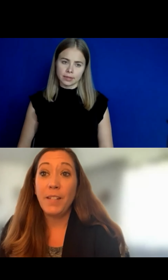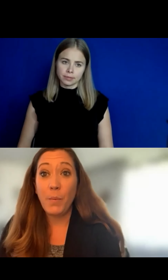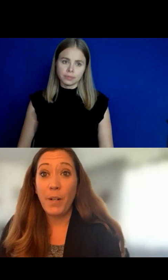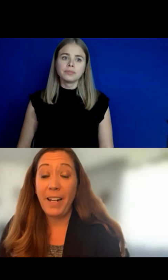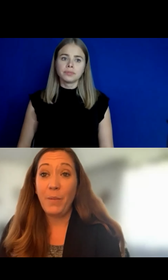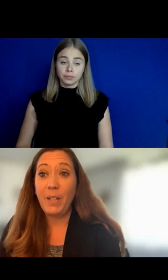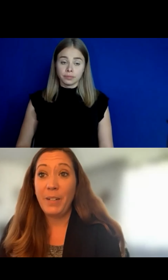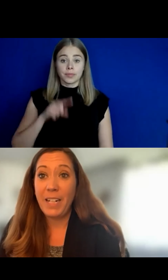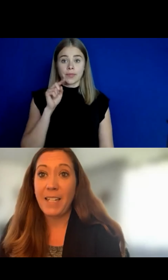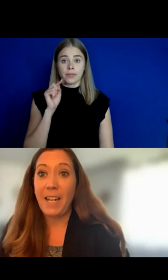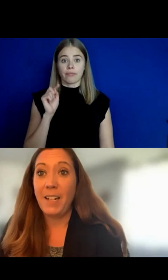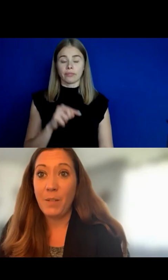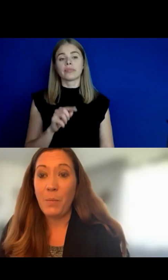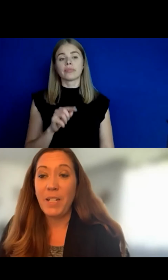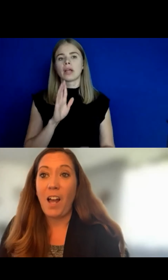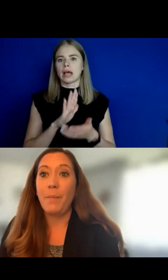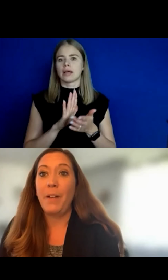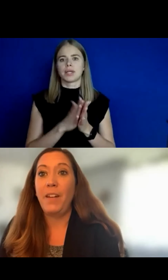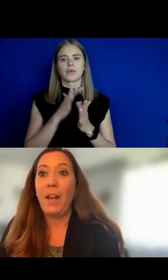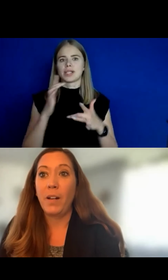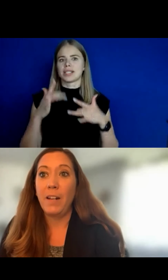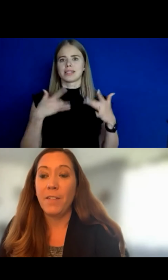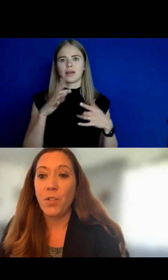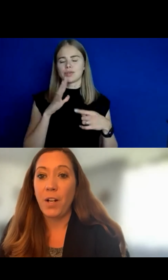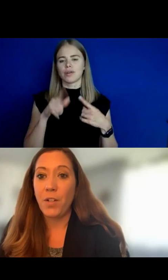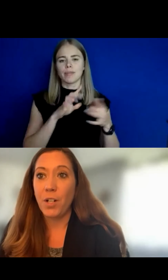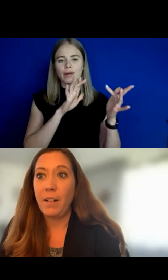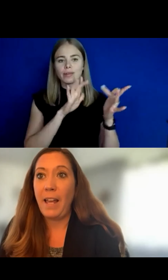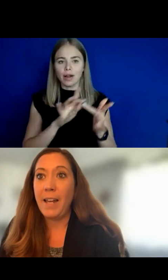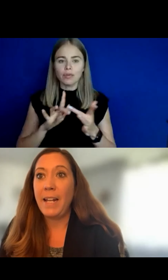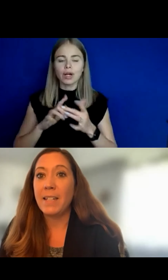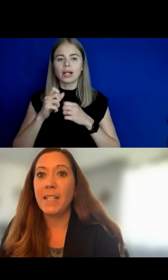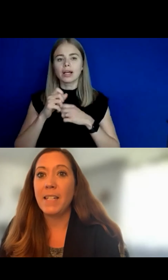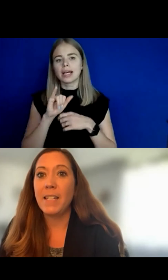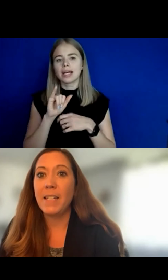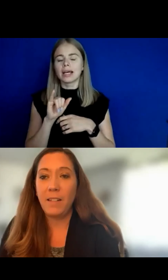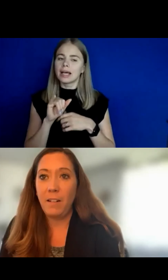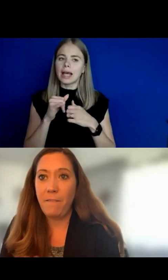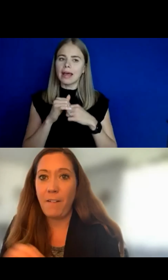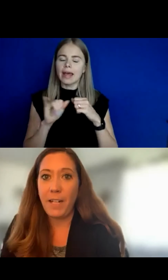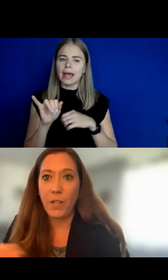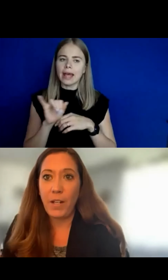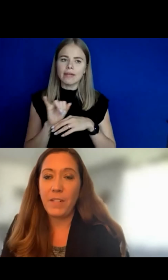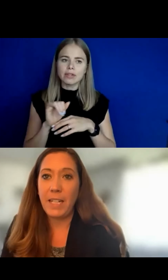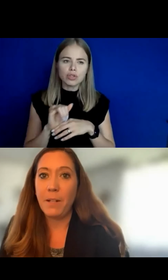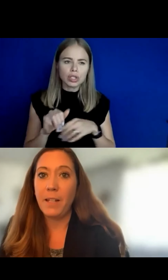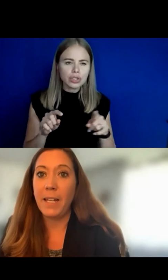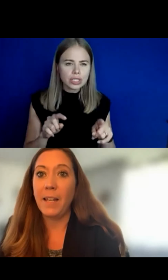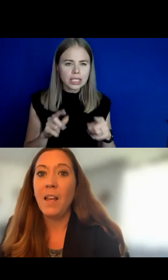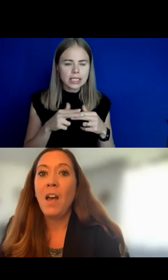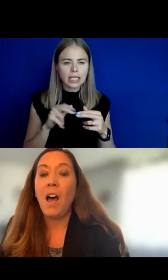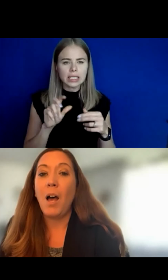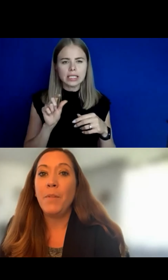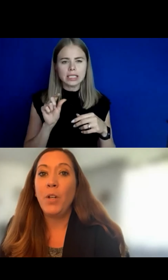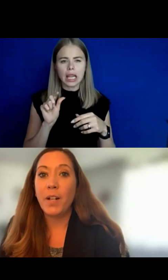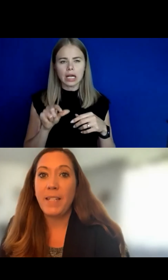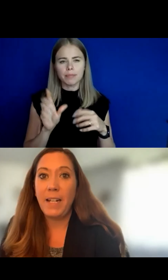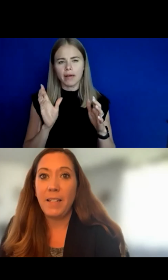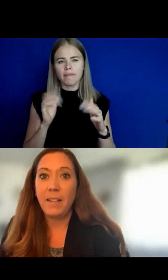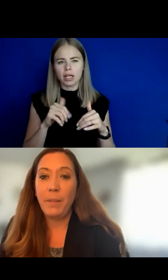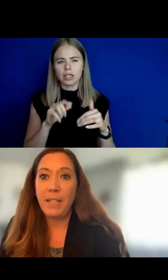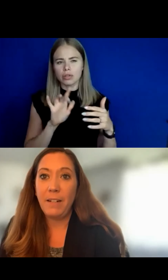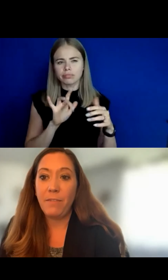So this is where I get really, really excited, is when we talk about the network infrastructure. And yes, this slide is a little funky, so you have to keep clicking. New